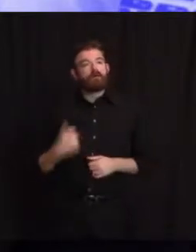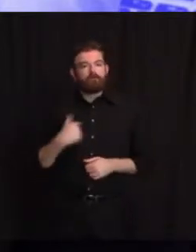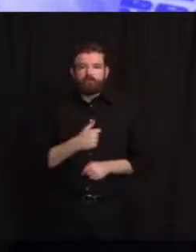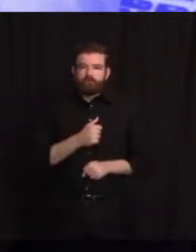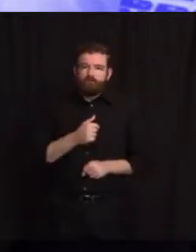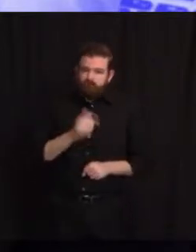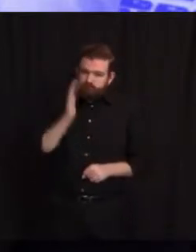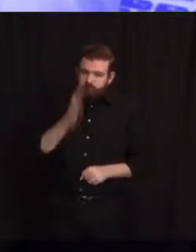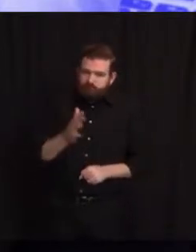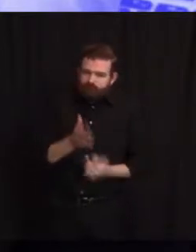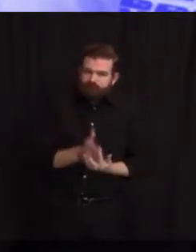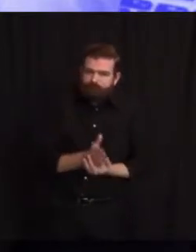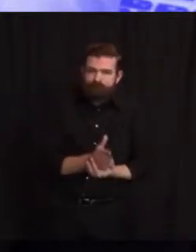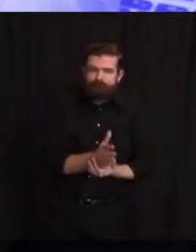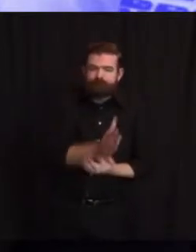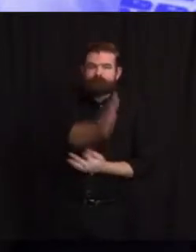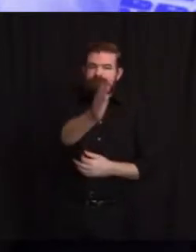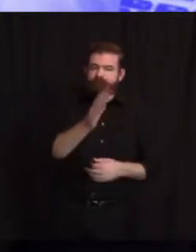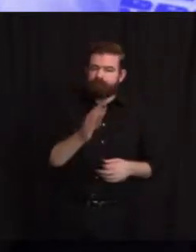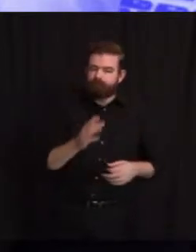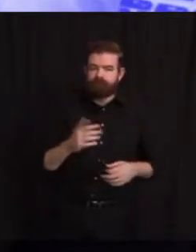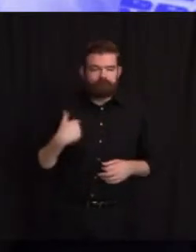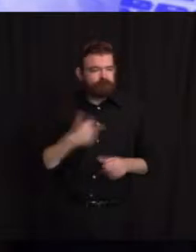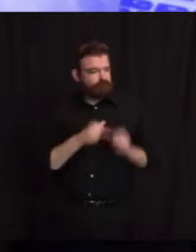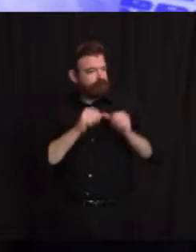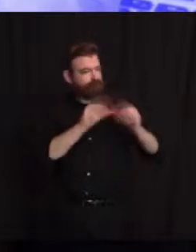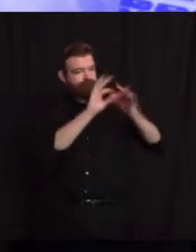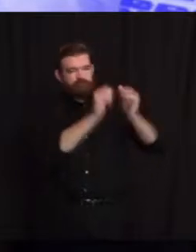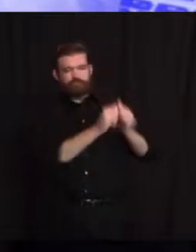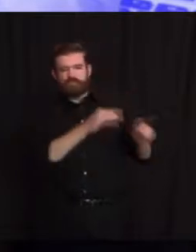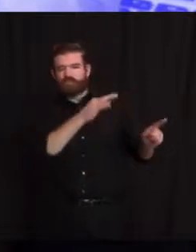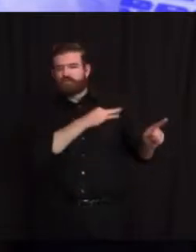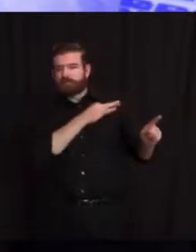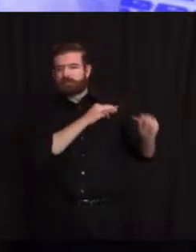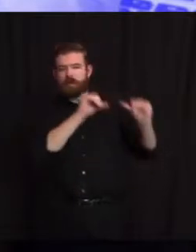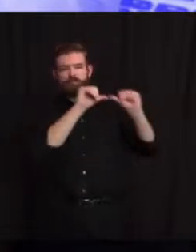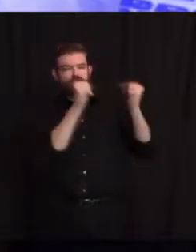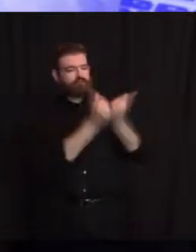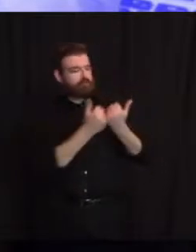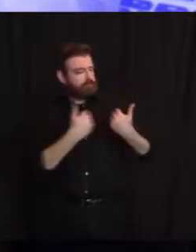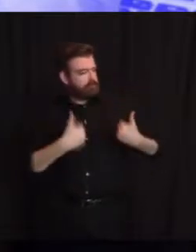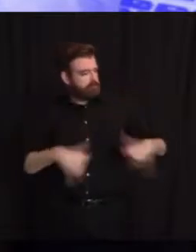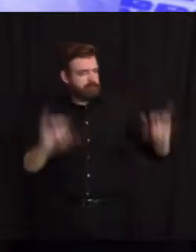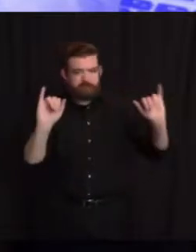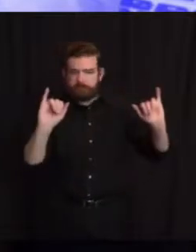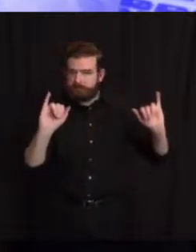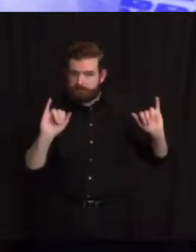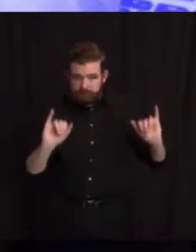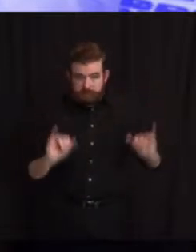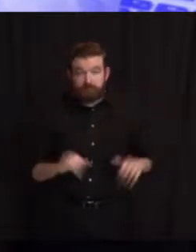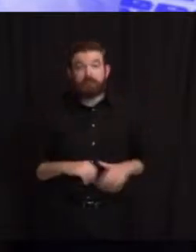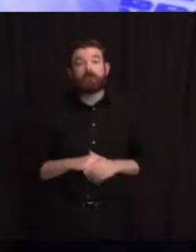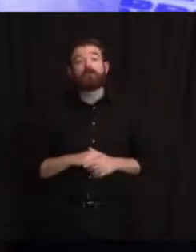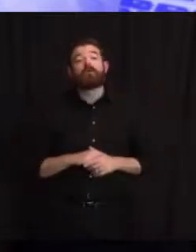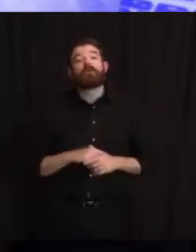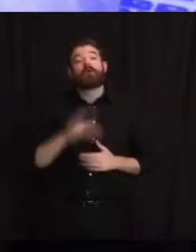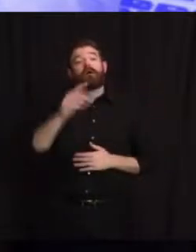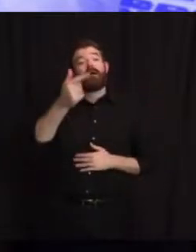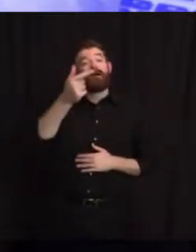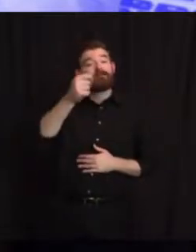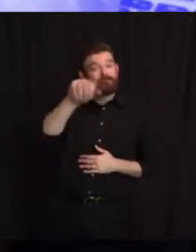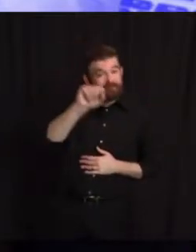we'll continue our relationship with the credit rating agencies. On motor fuels, we are seeing declines, and we'll get more into detail on that this